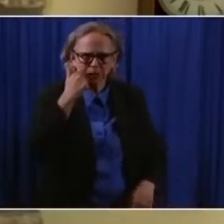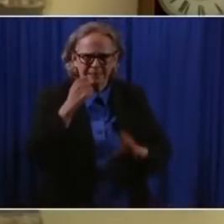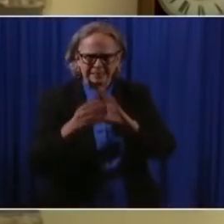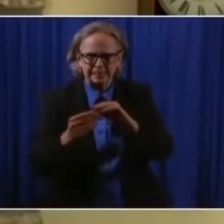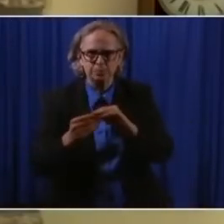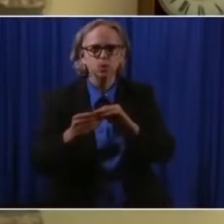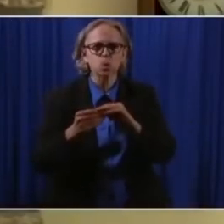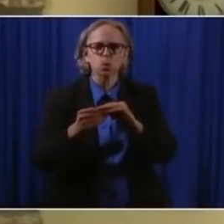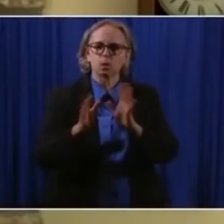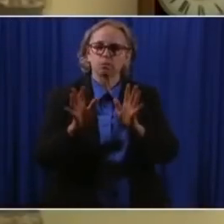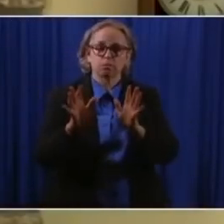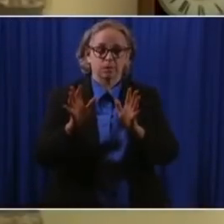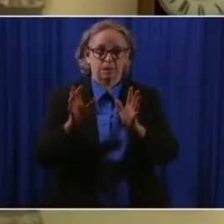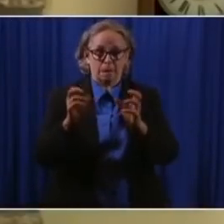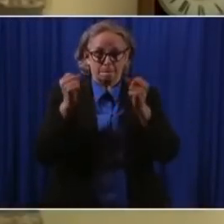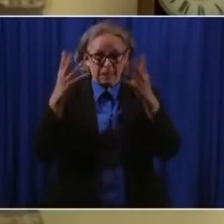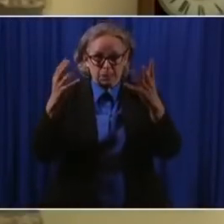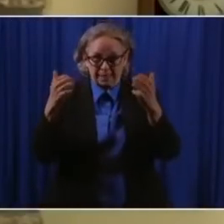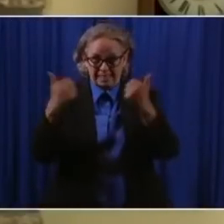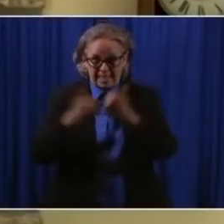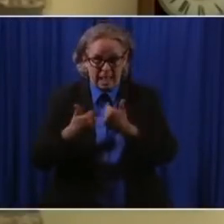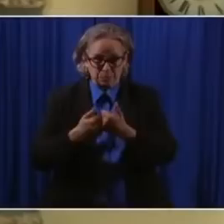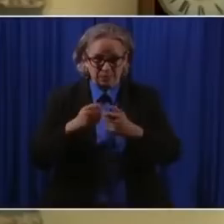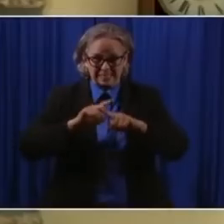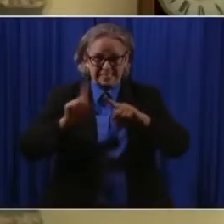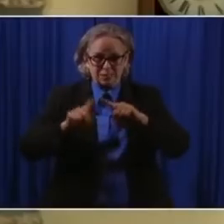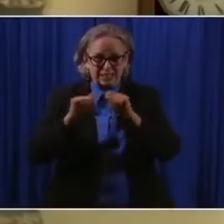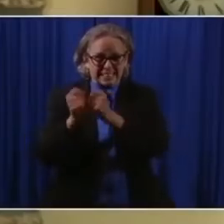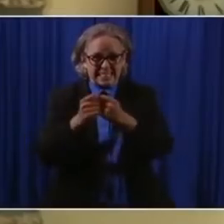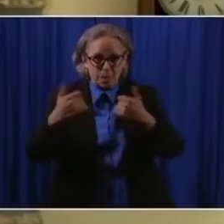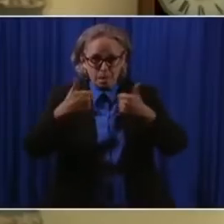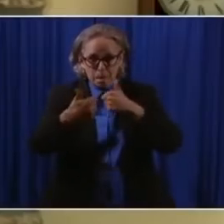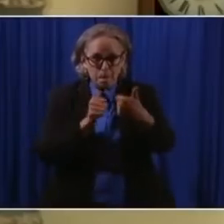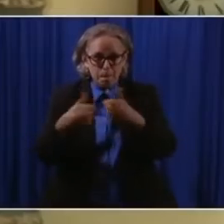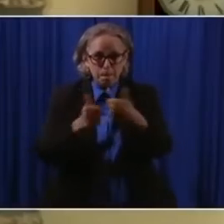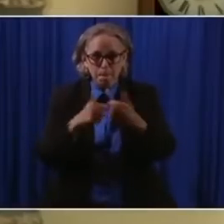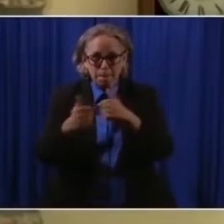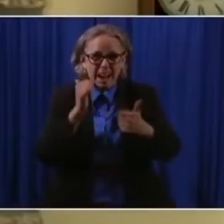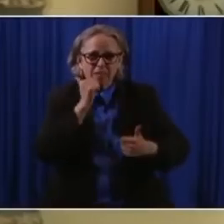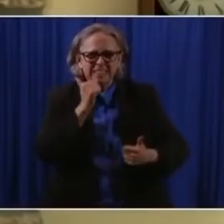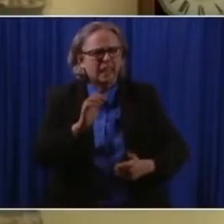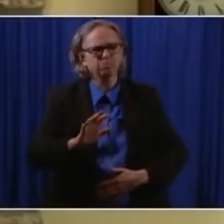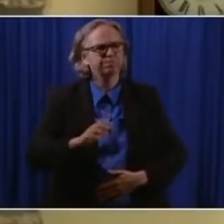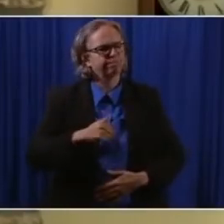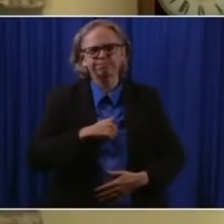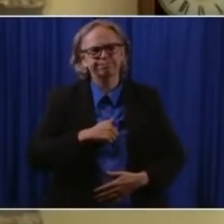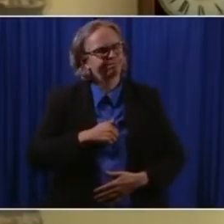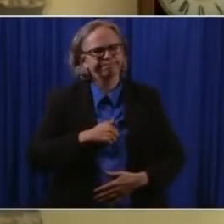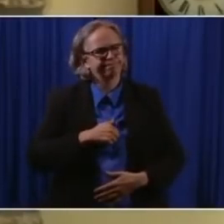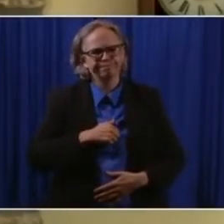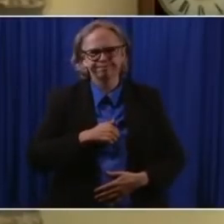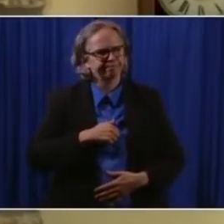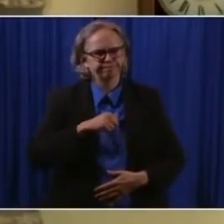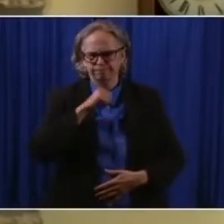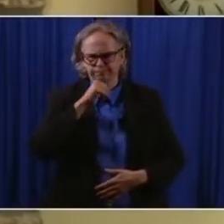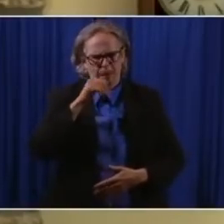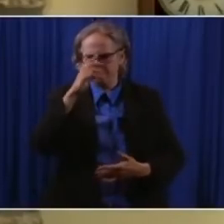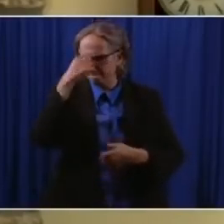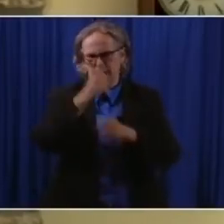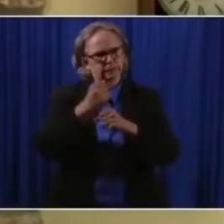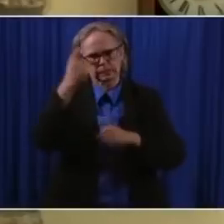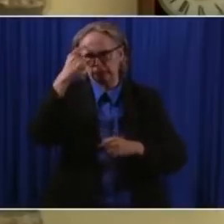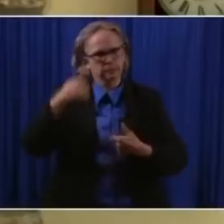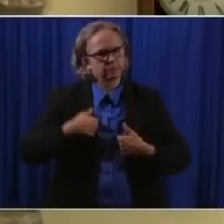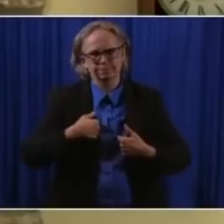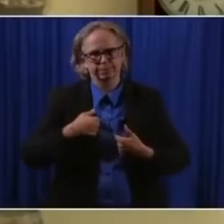with multiple teams per day. It just does not make sense. There's